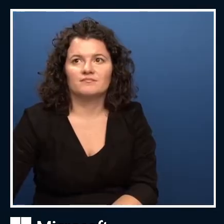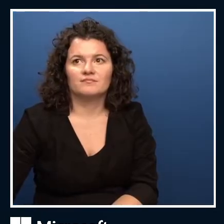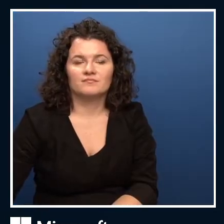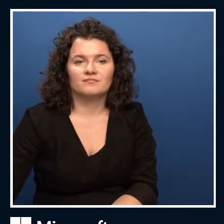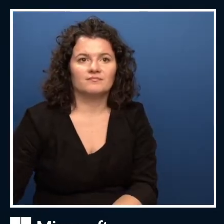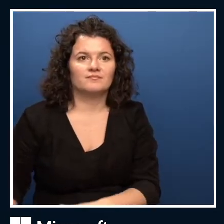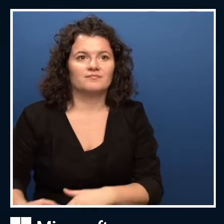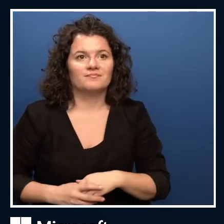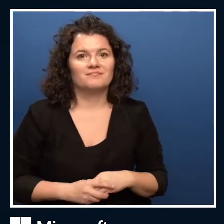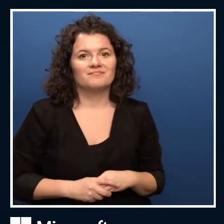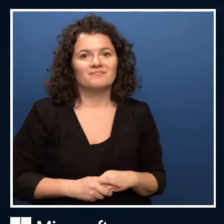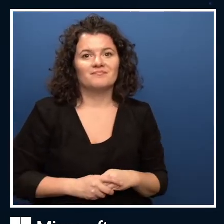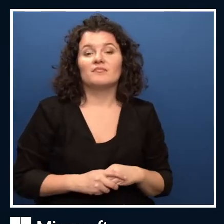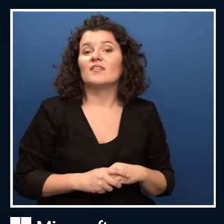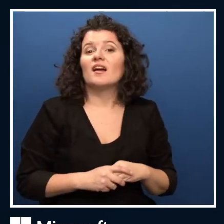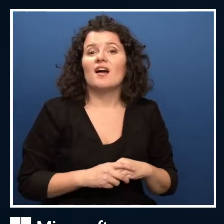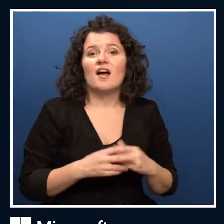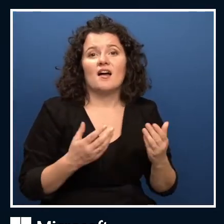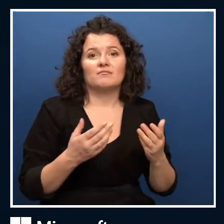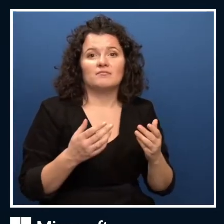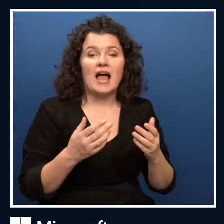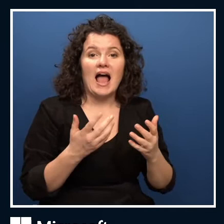one of the most